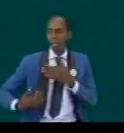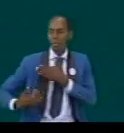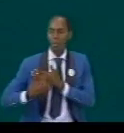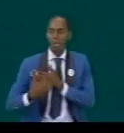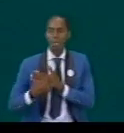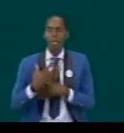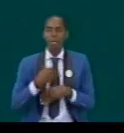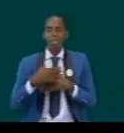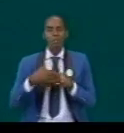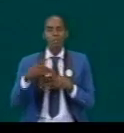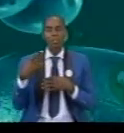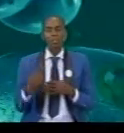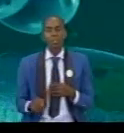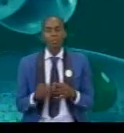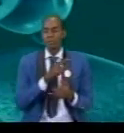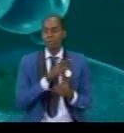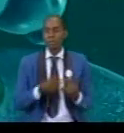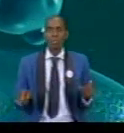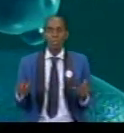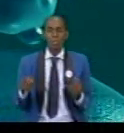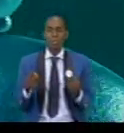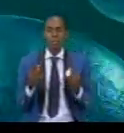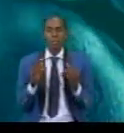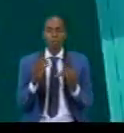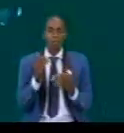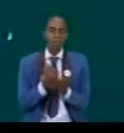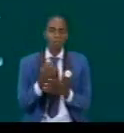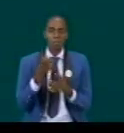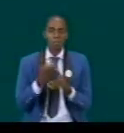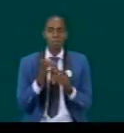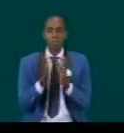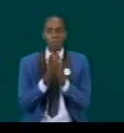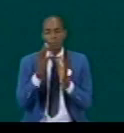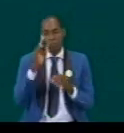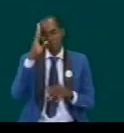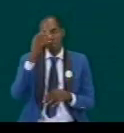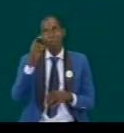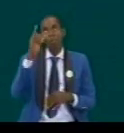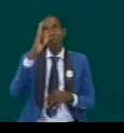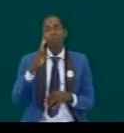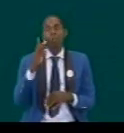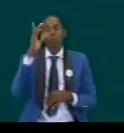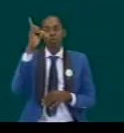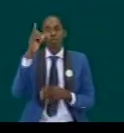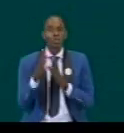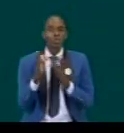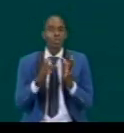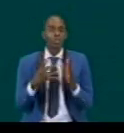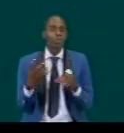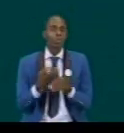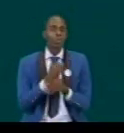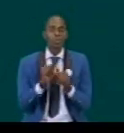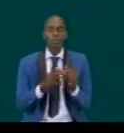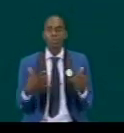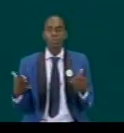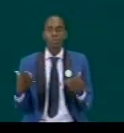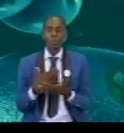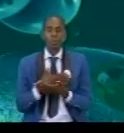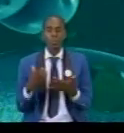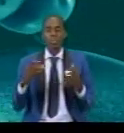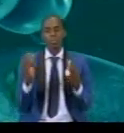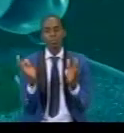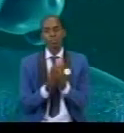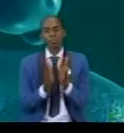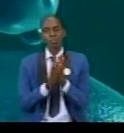the final amen of the prayer of the man of God, Jesus took it away completely. He wrote, hallelujah, praise the